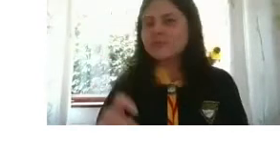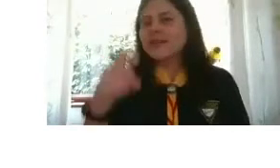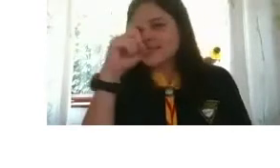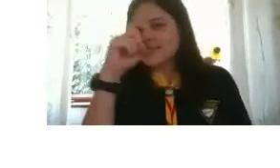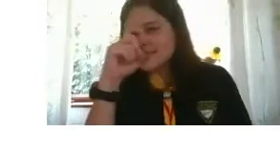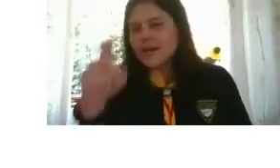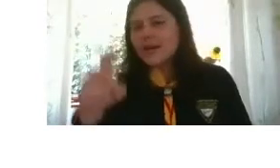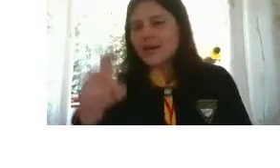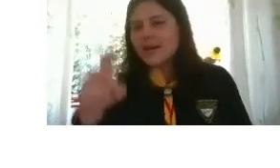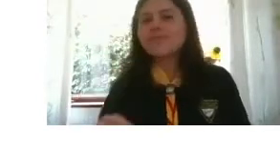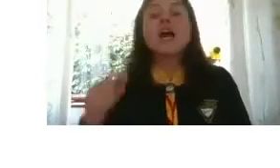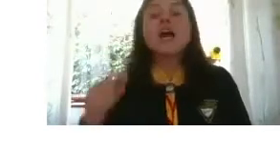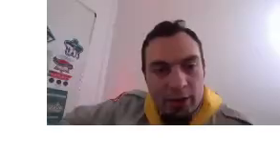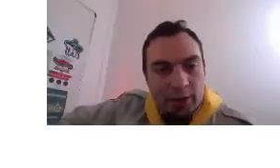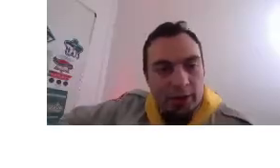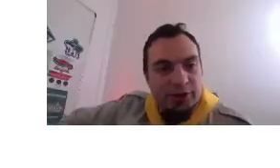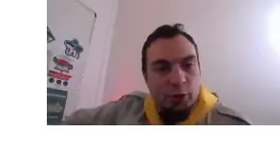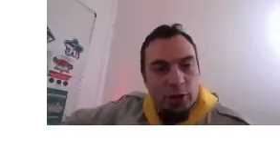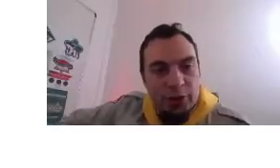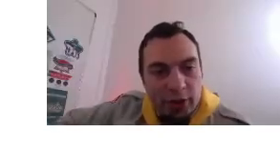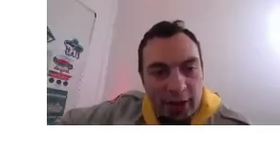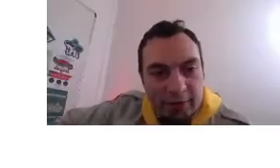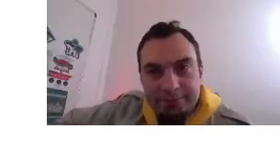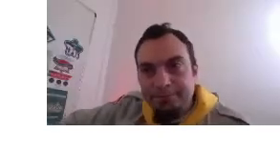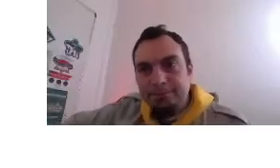times sister. Paula, just a